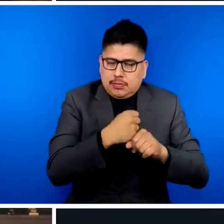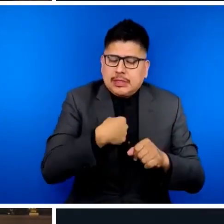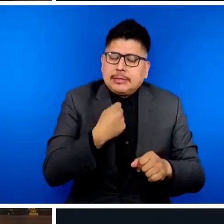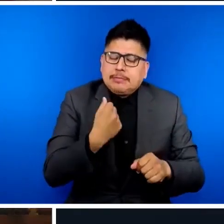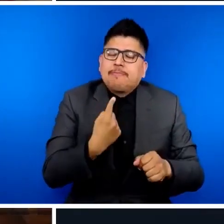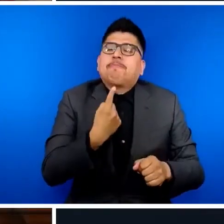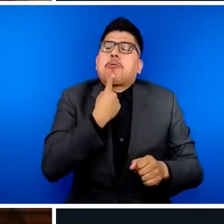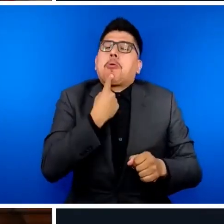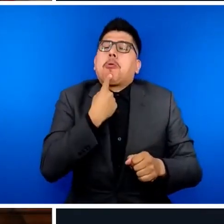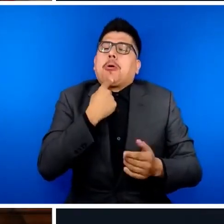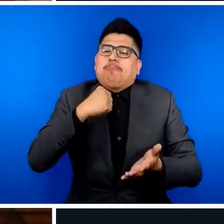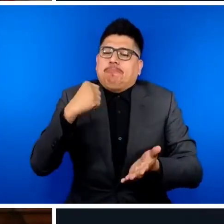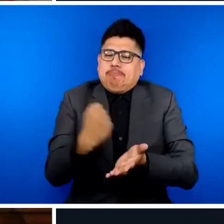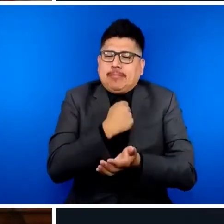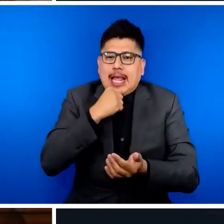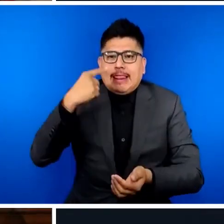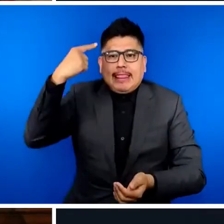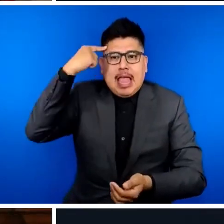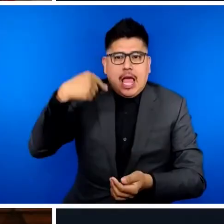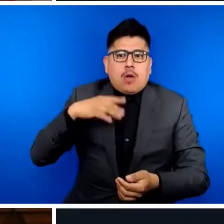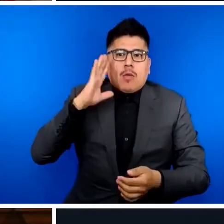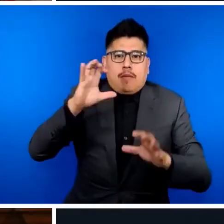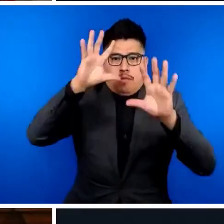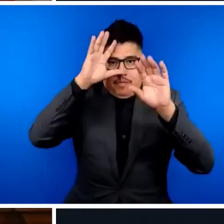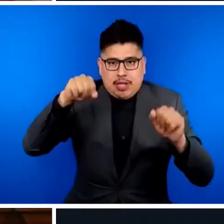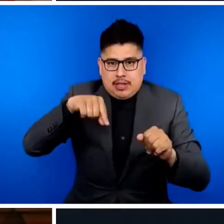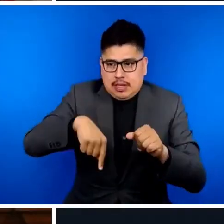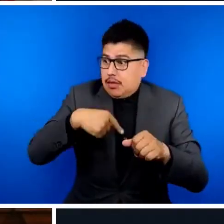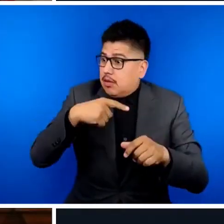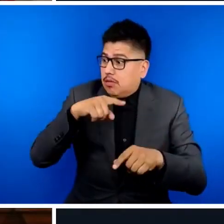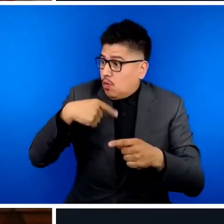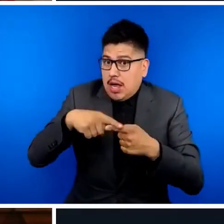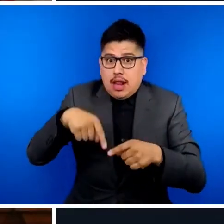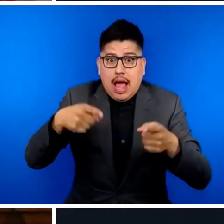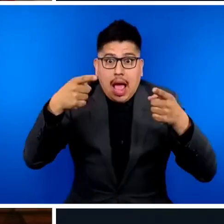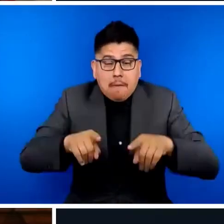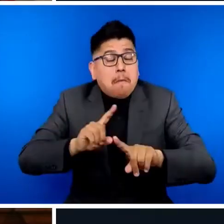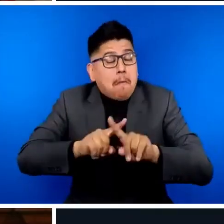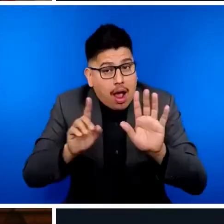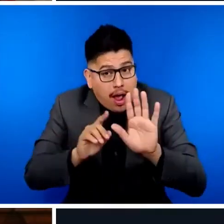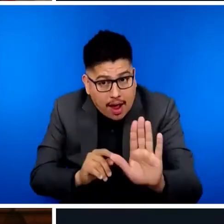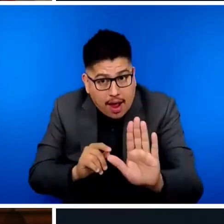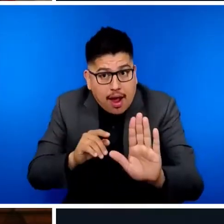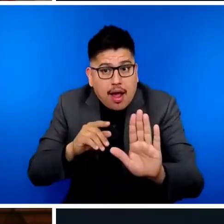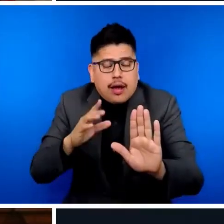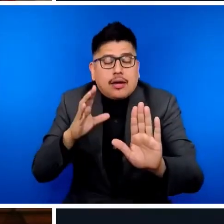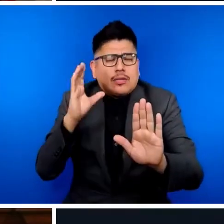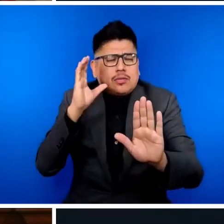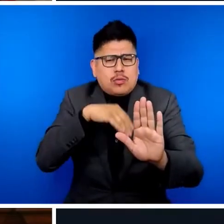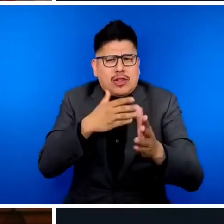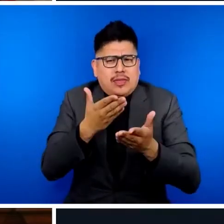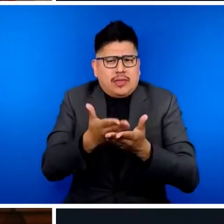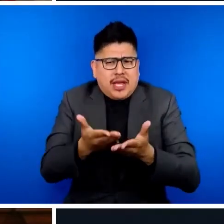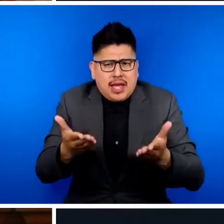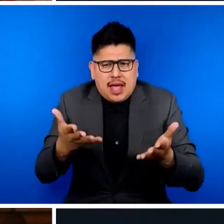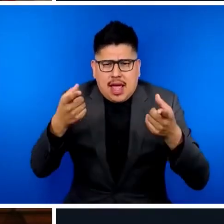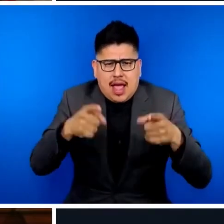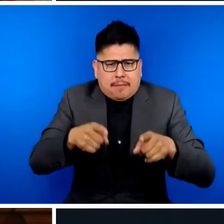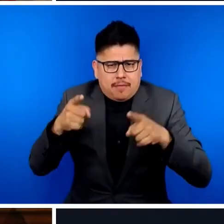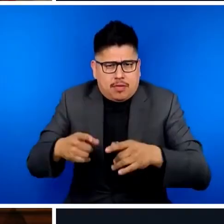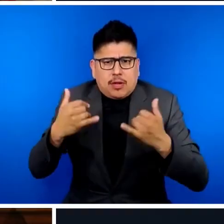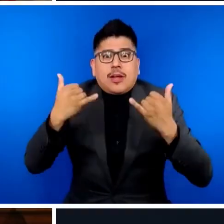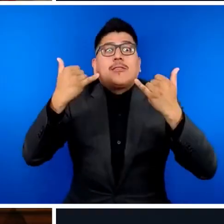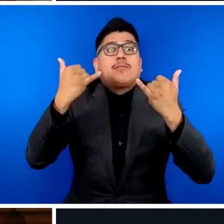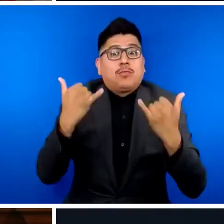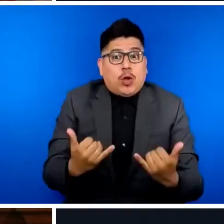think I'd be the president when this happened. But strange things took place. And now I've got them